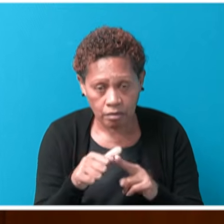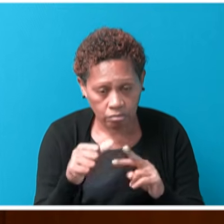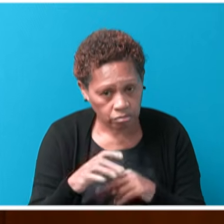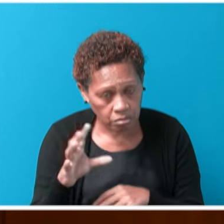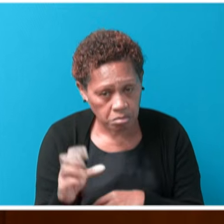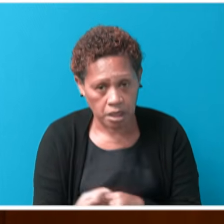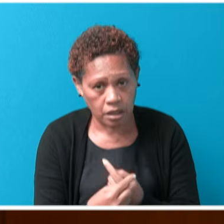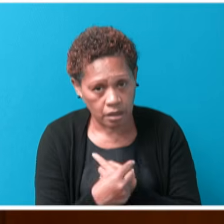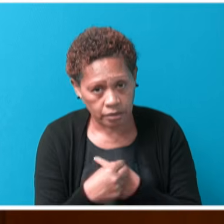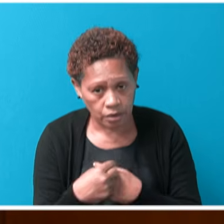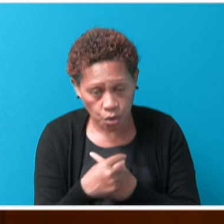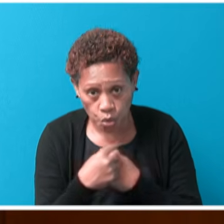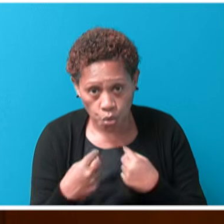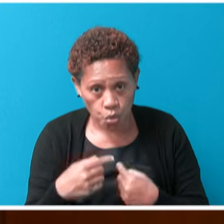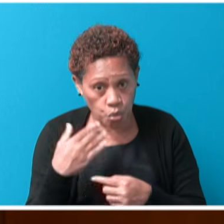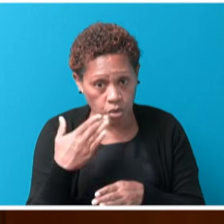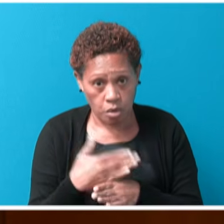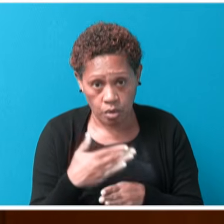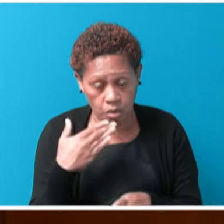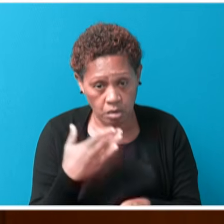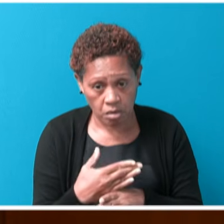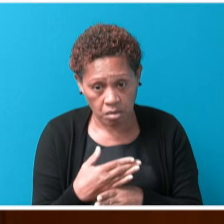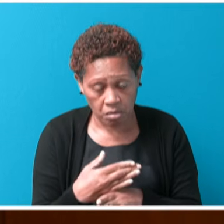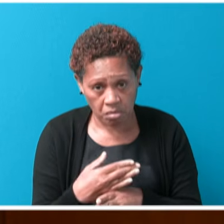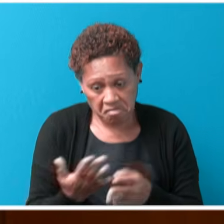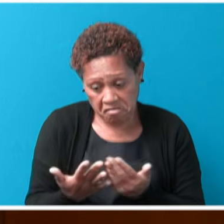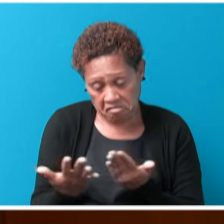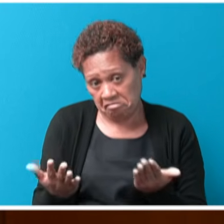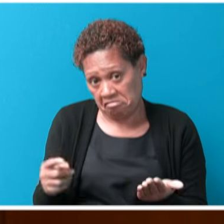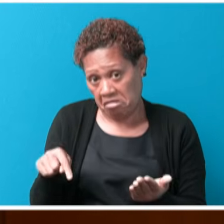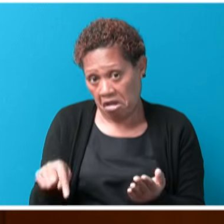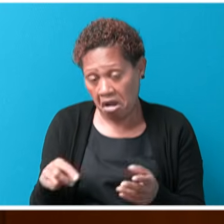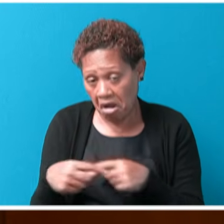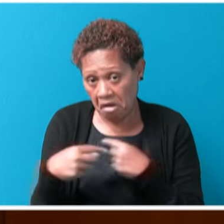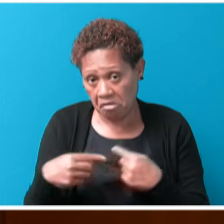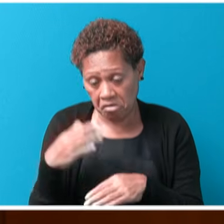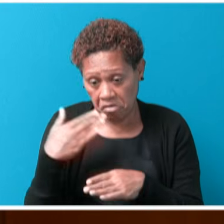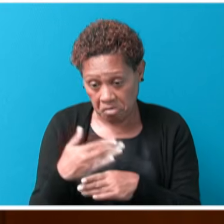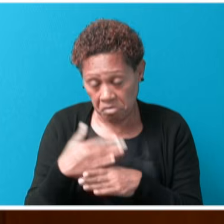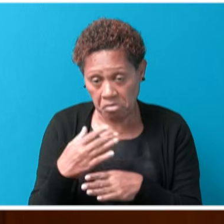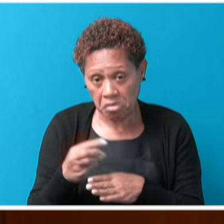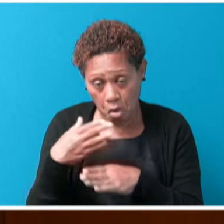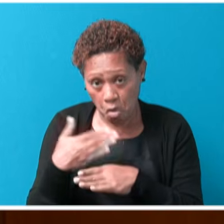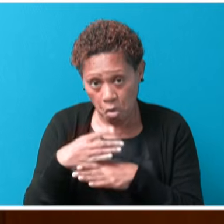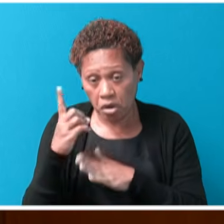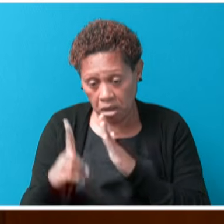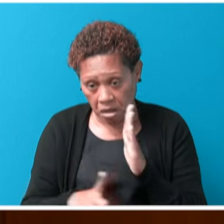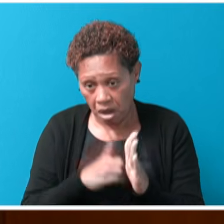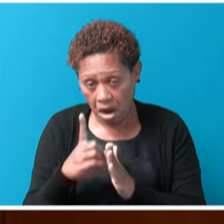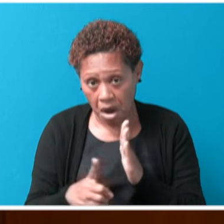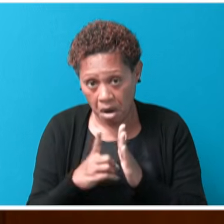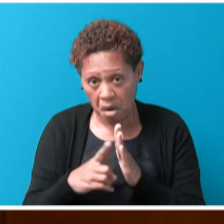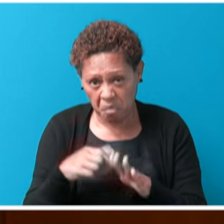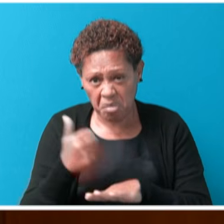work. By the end of this year, flexible working hours will be formally introduced across the civil service,